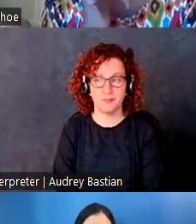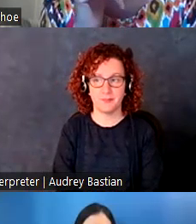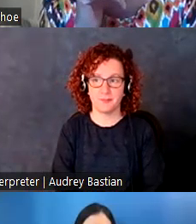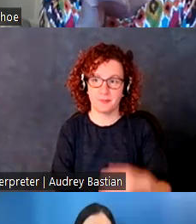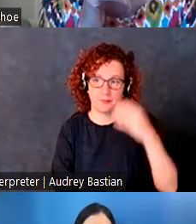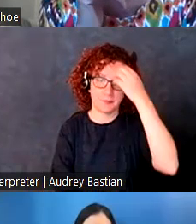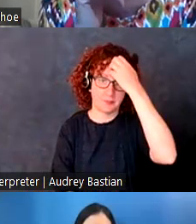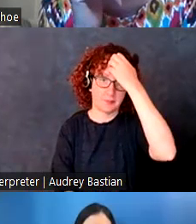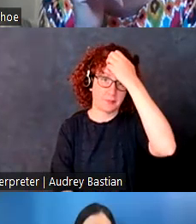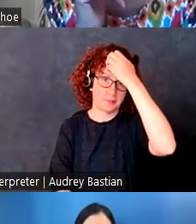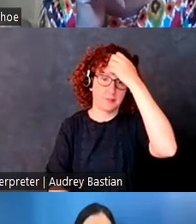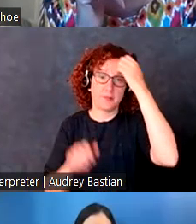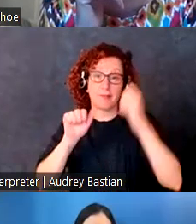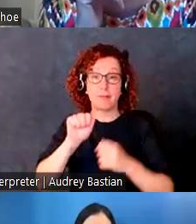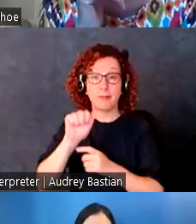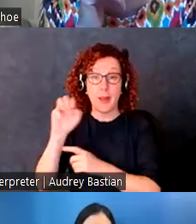Thank you.